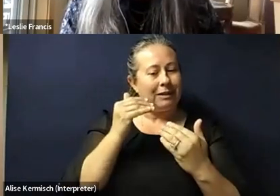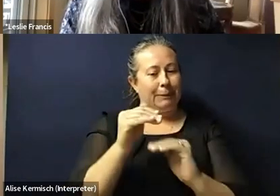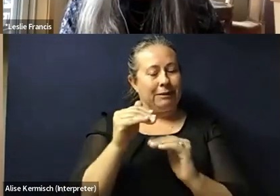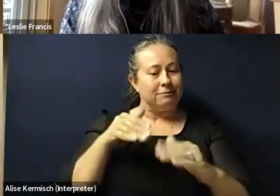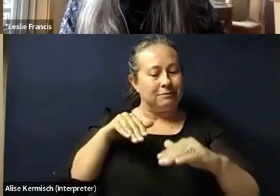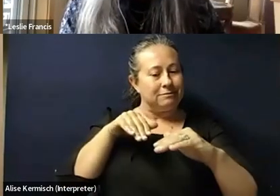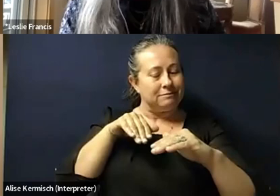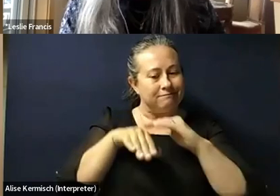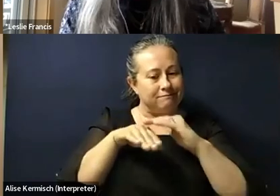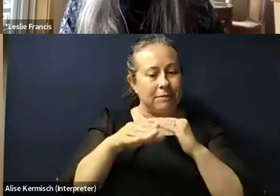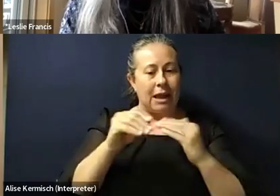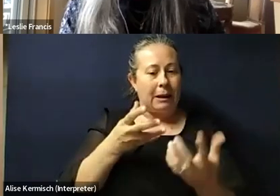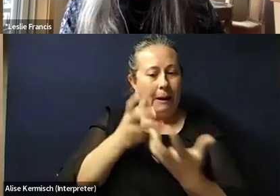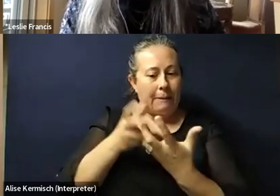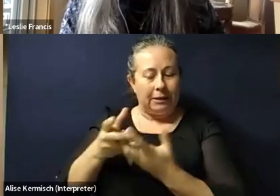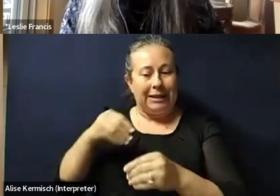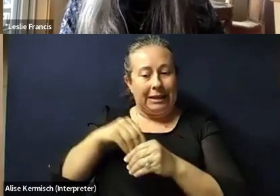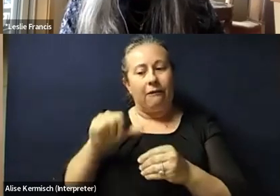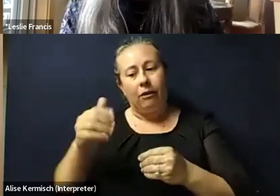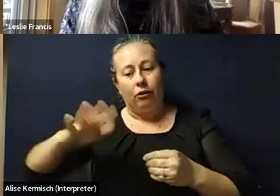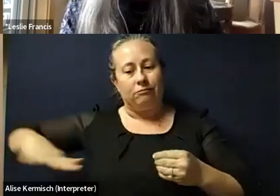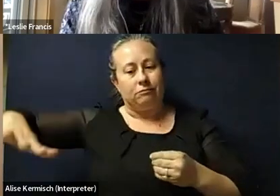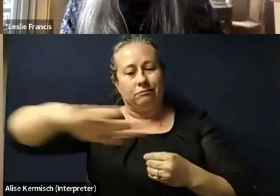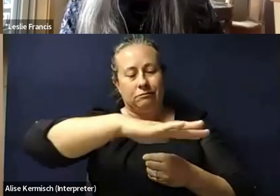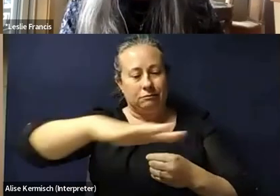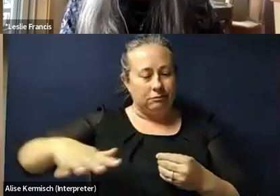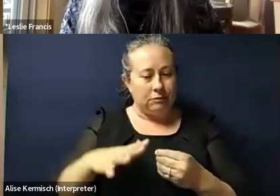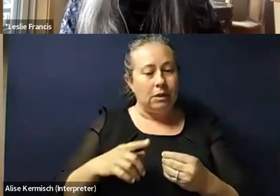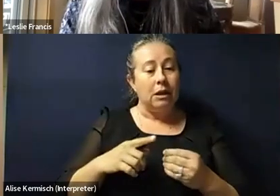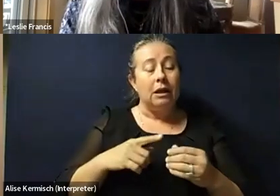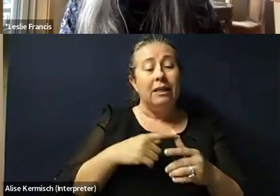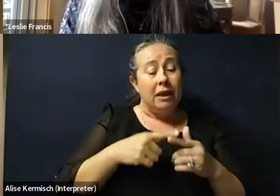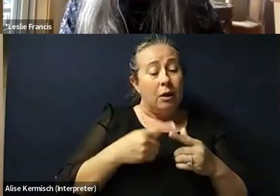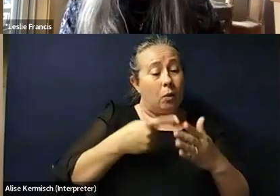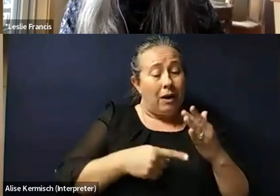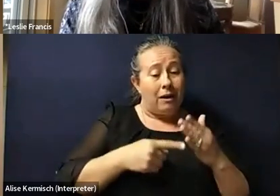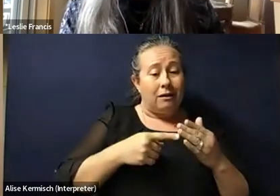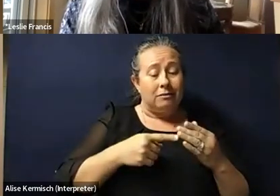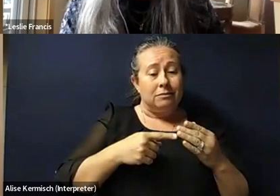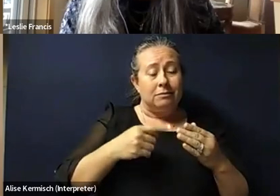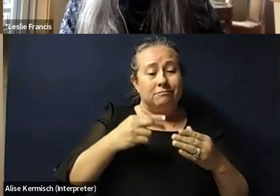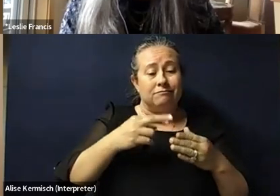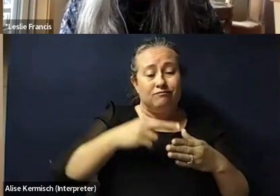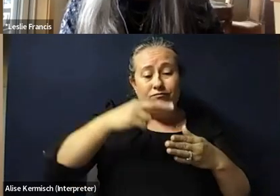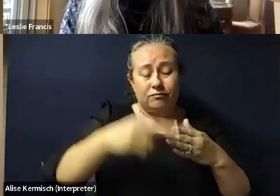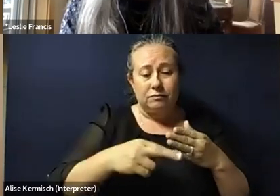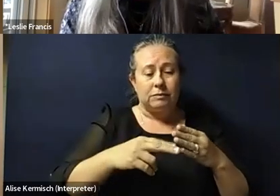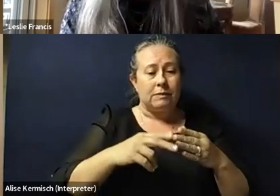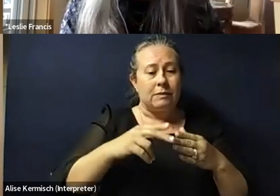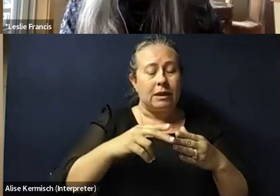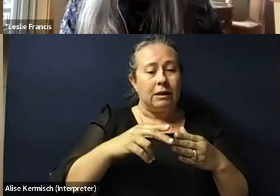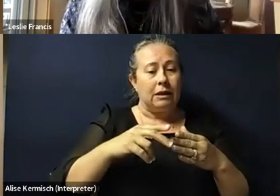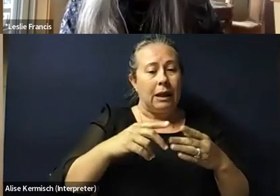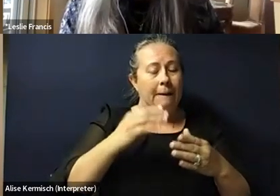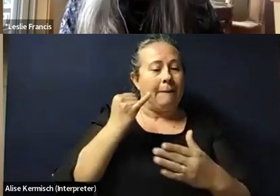and accommodations in all other spheres. And what are the subsequent impairments and disabilities that emerge because